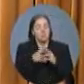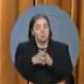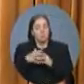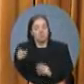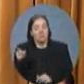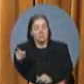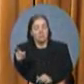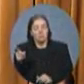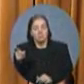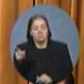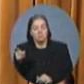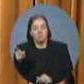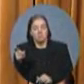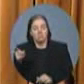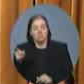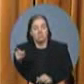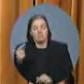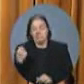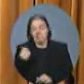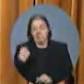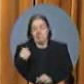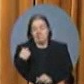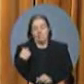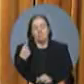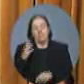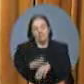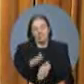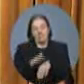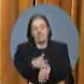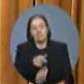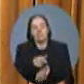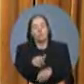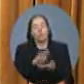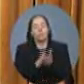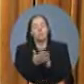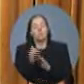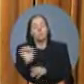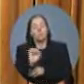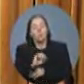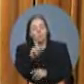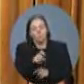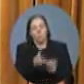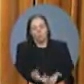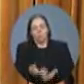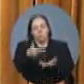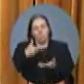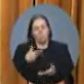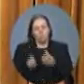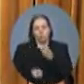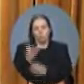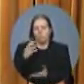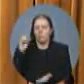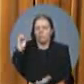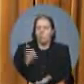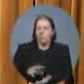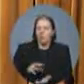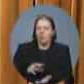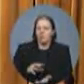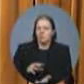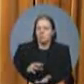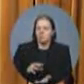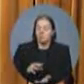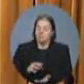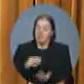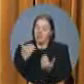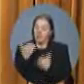auto executives back to come up with a plan and come back on December 2nd. And of course, if he'd been paying any attention, he would have noticed that. What our minister is